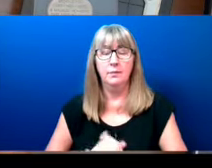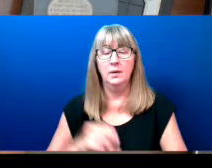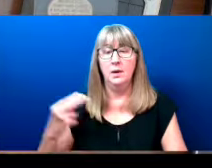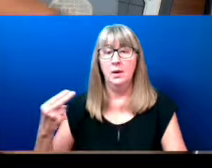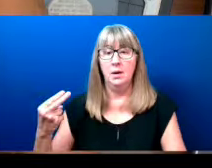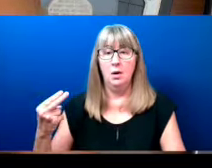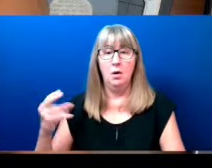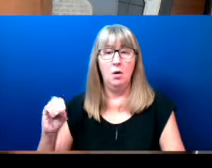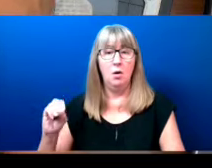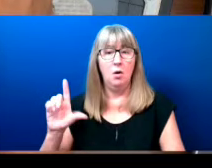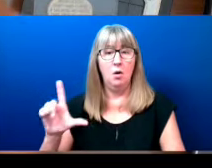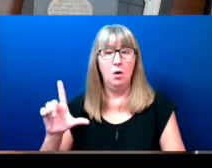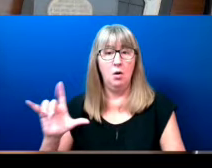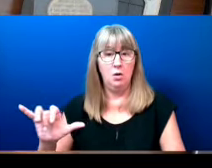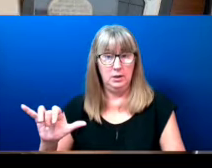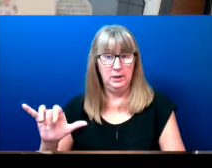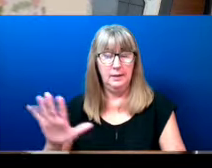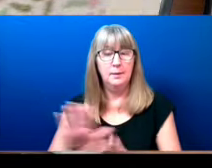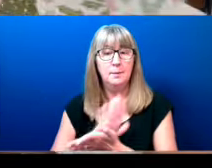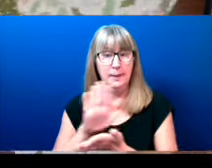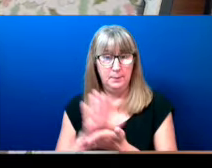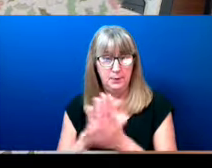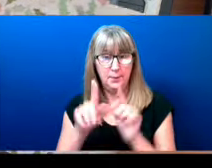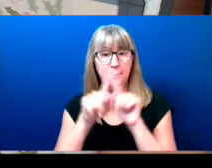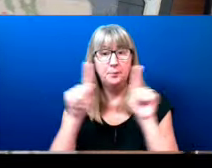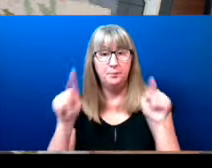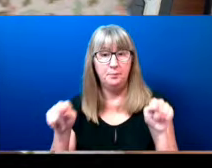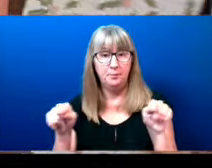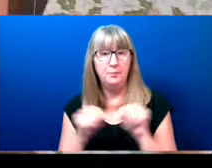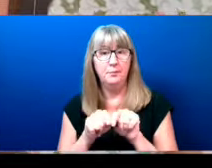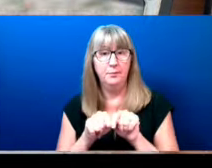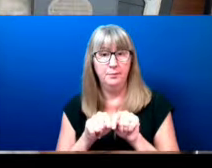And then I got the holly paper.